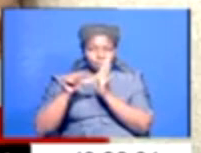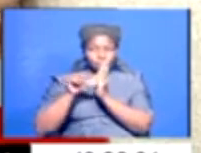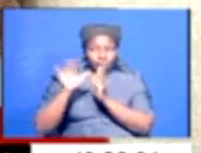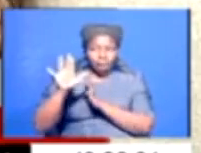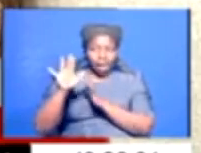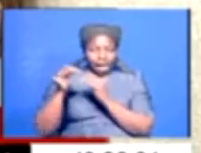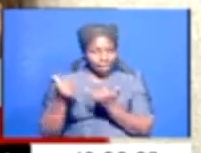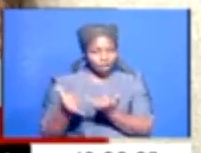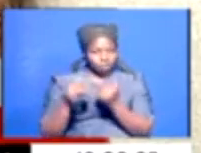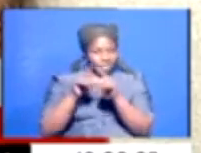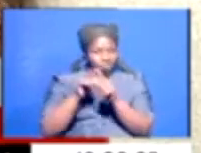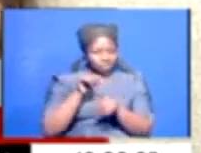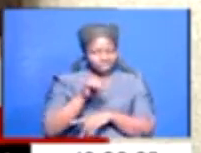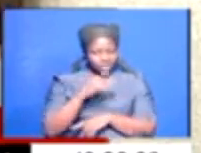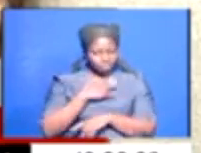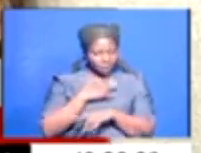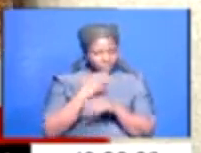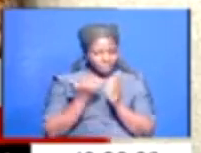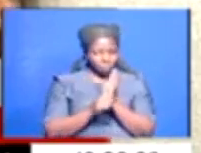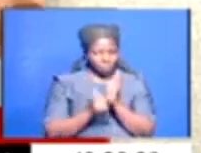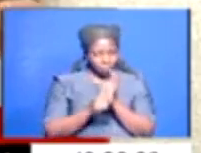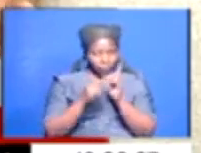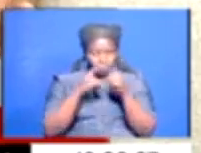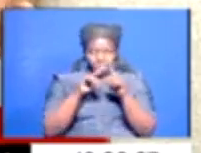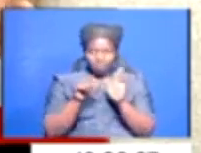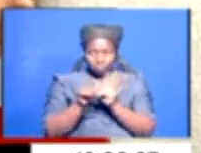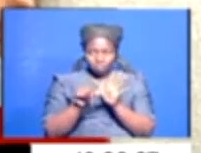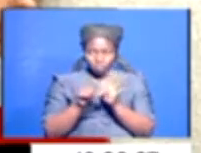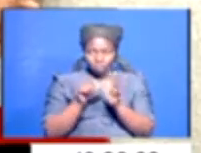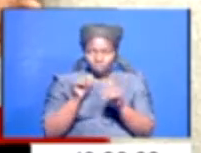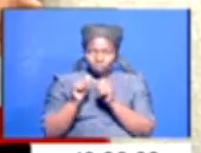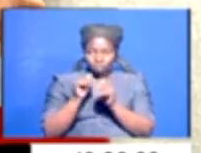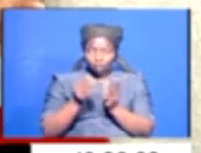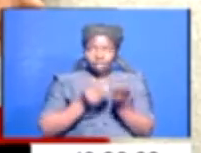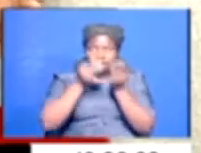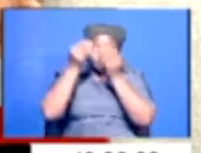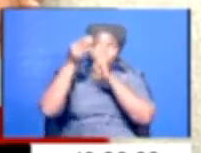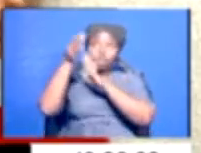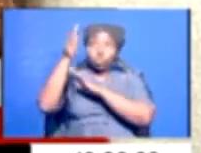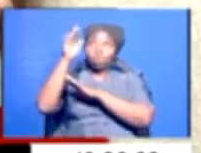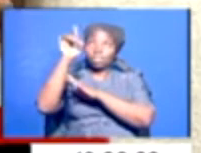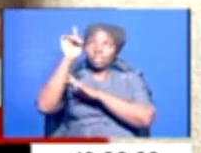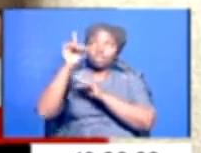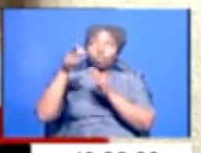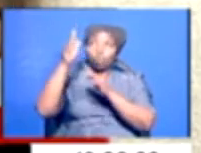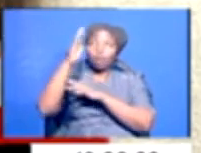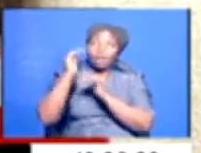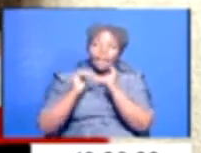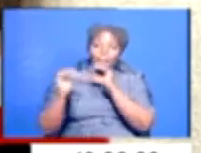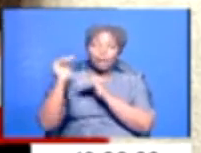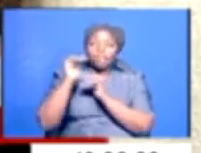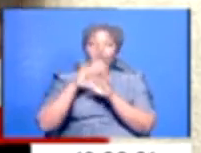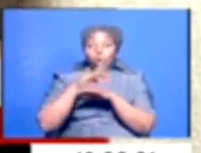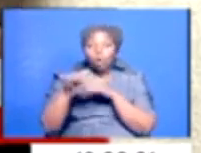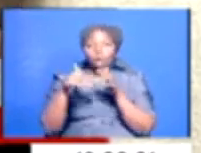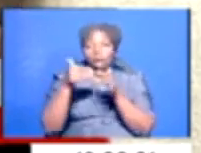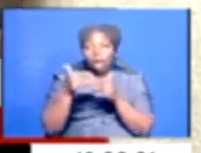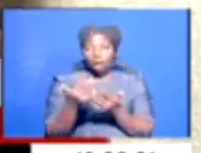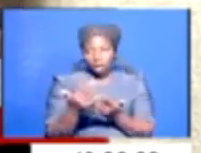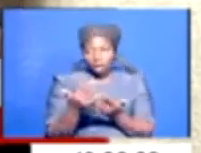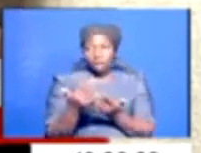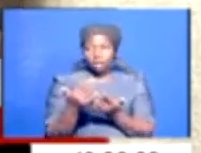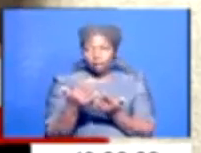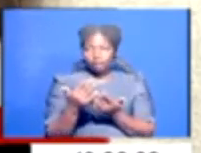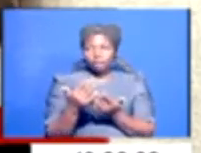problem too. But problem we are giving to God. Mm-hmm. And God is above all. And disability is not